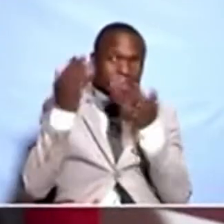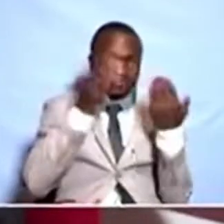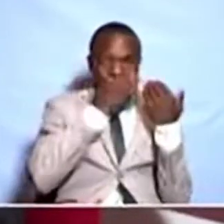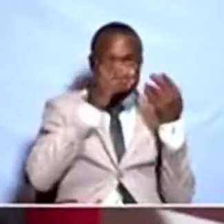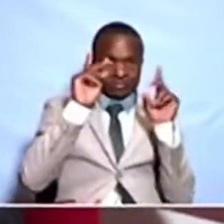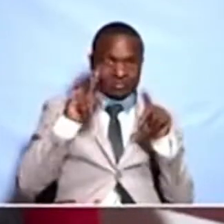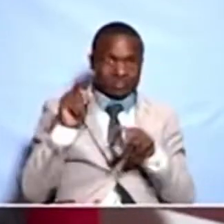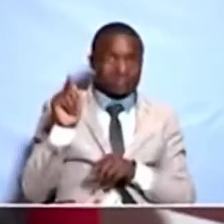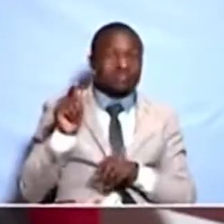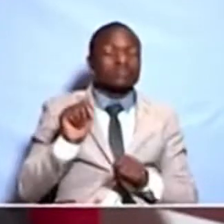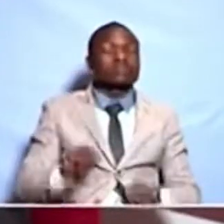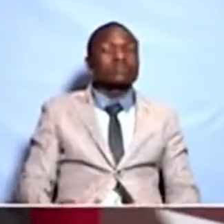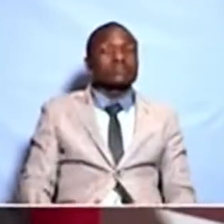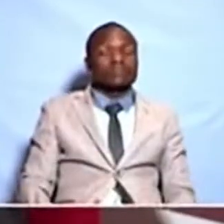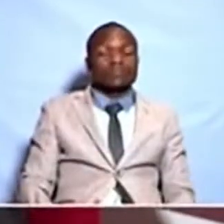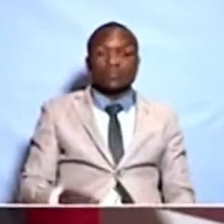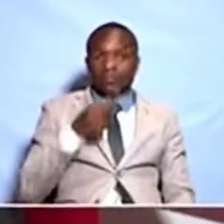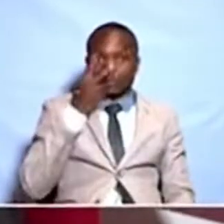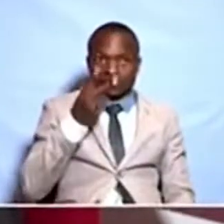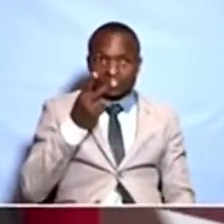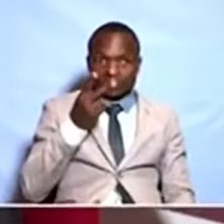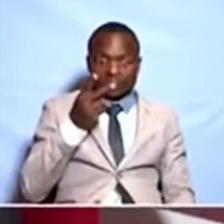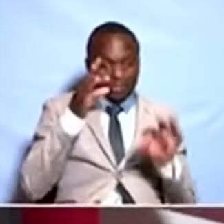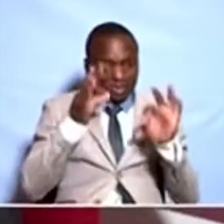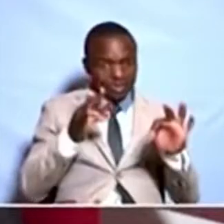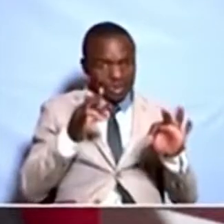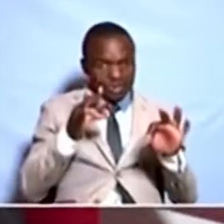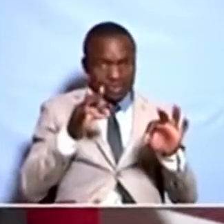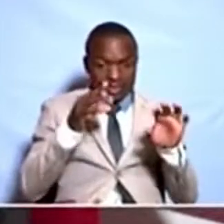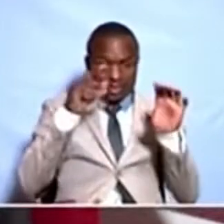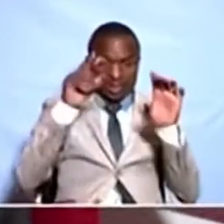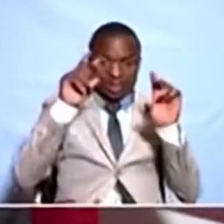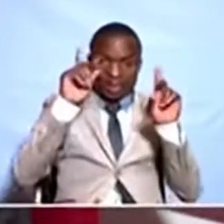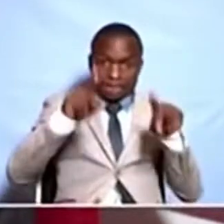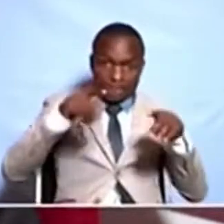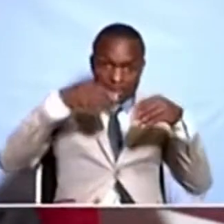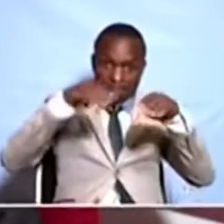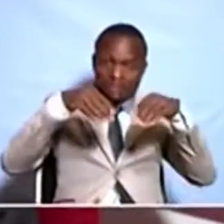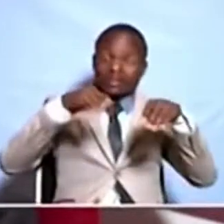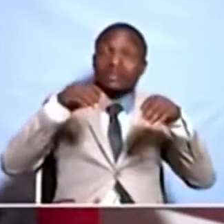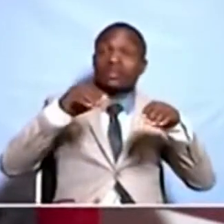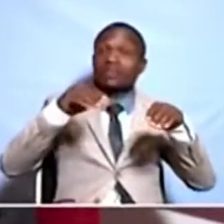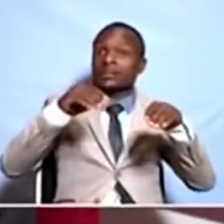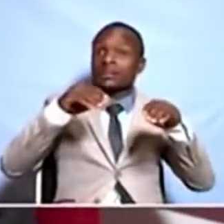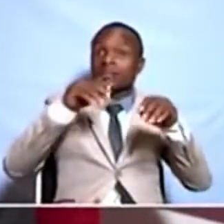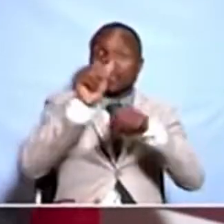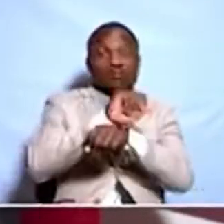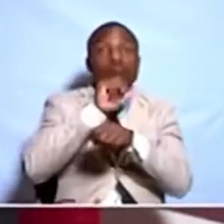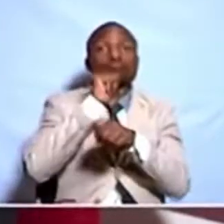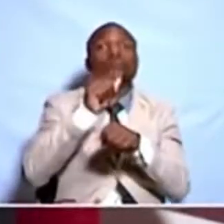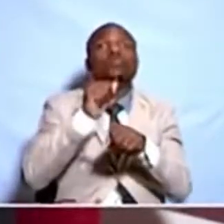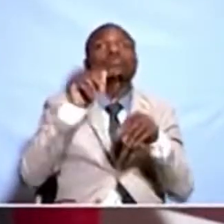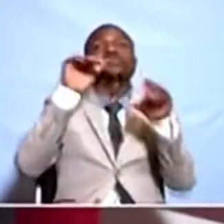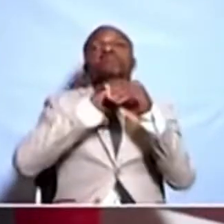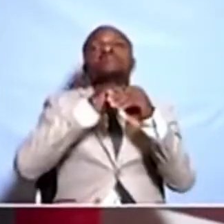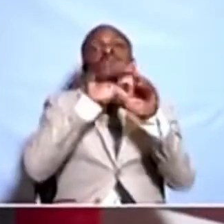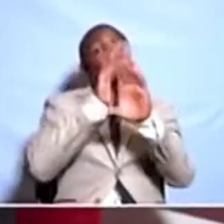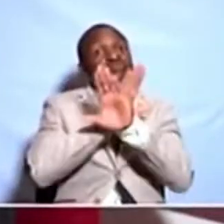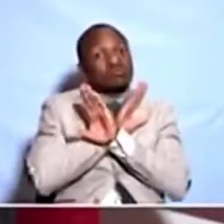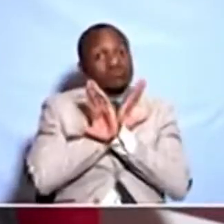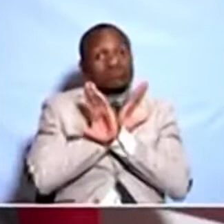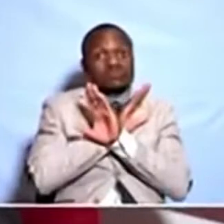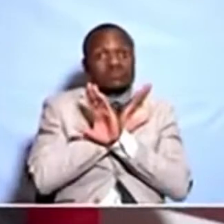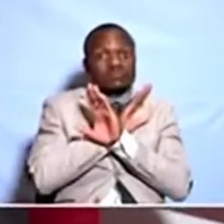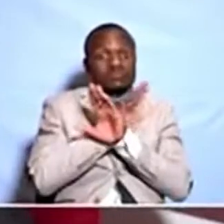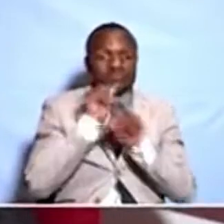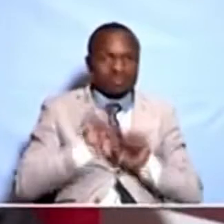at absence of the owner if the owner is out of the country, and then change of ownership if it's a